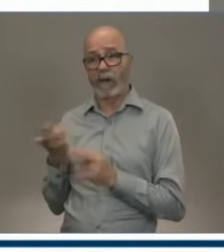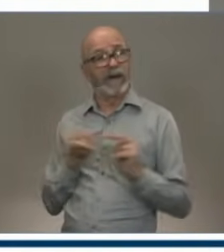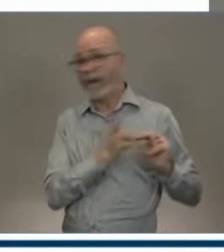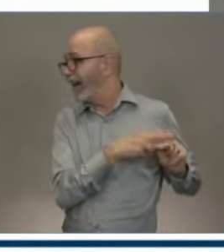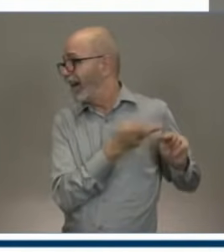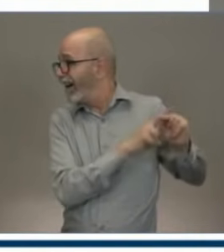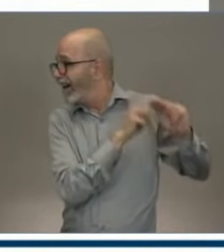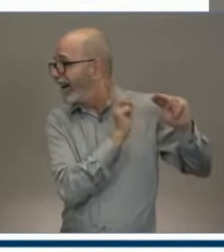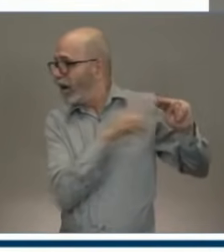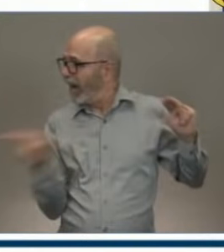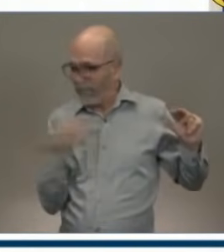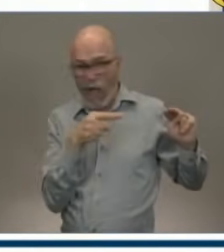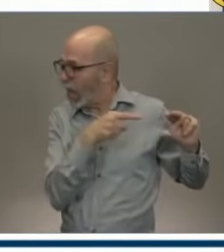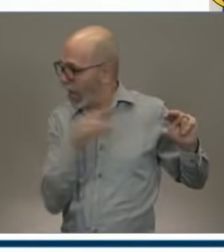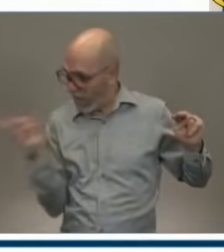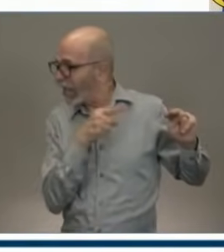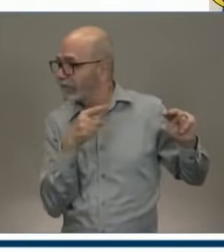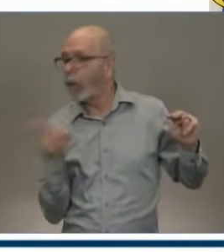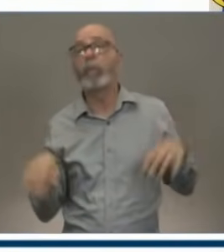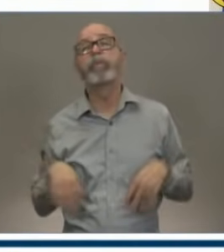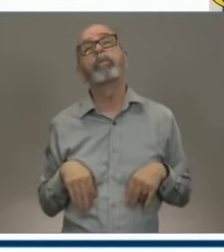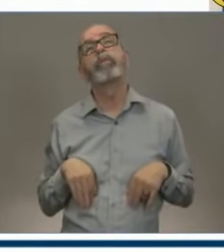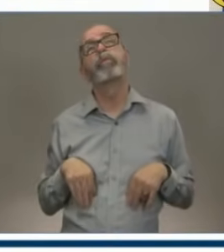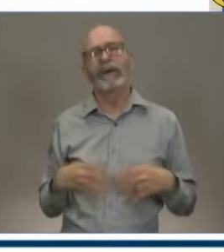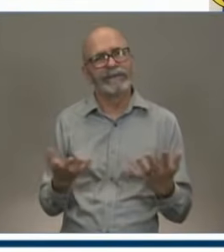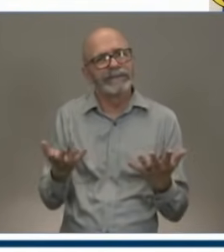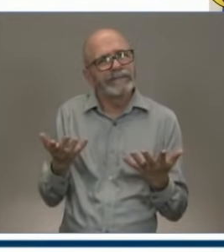unfortunate. Go ahead with your follow-up, Sean.